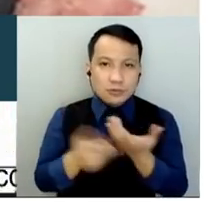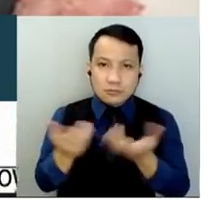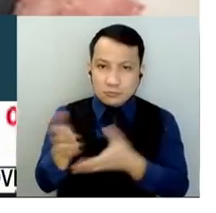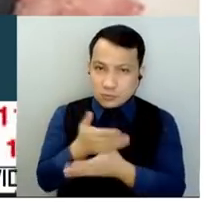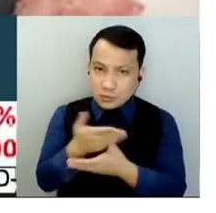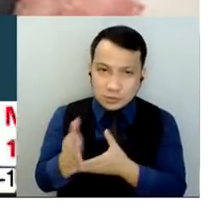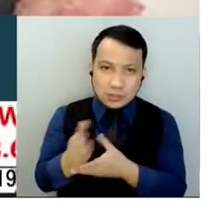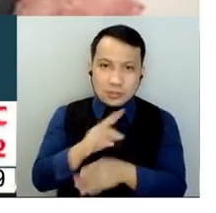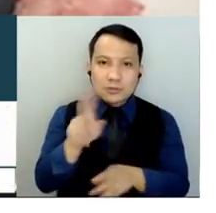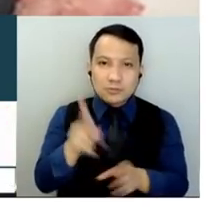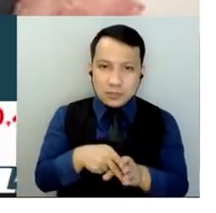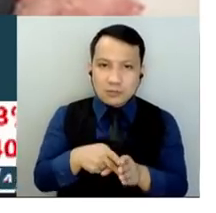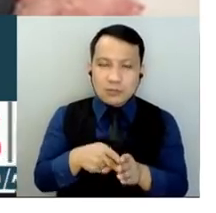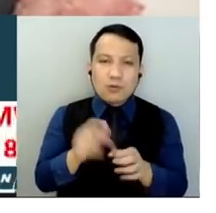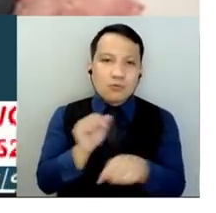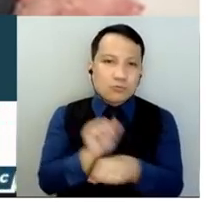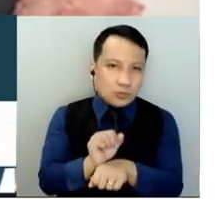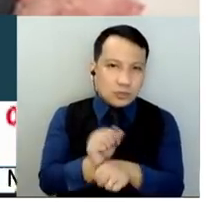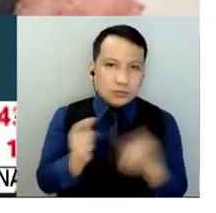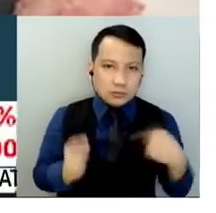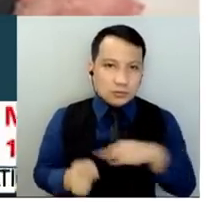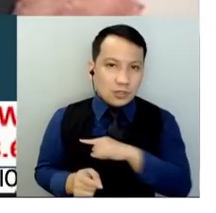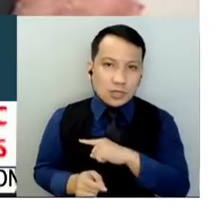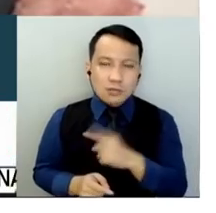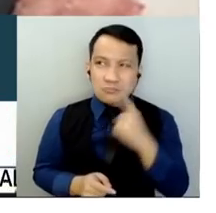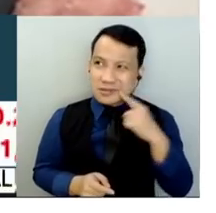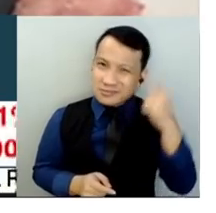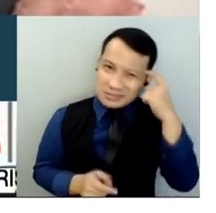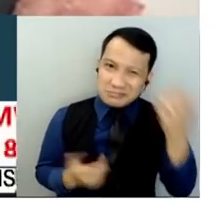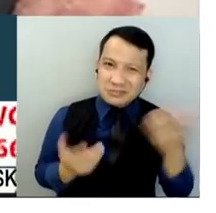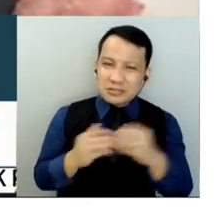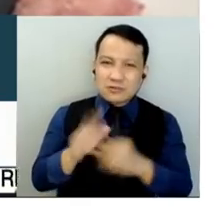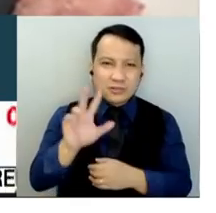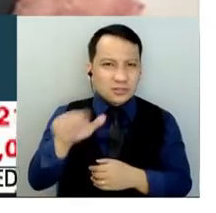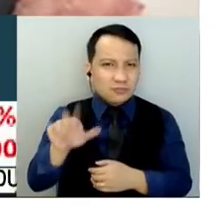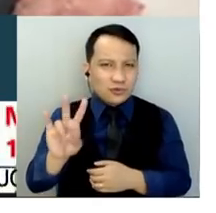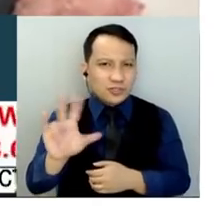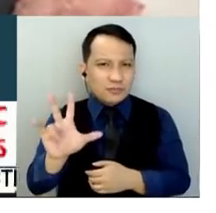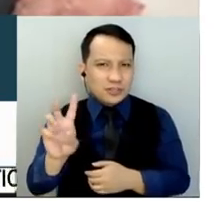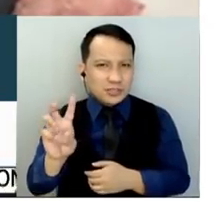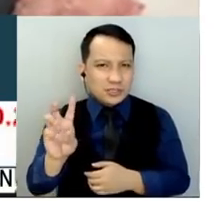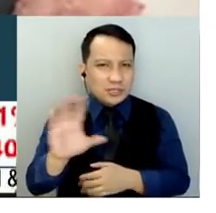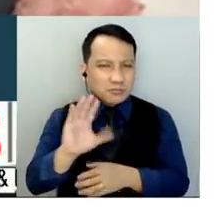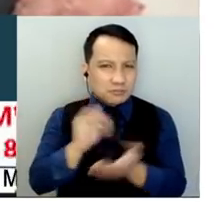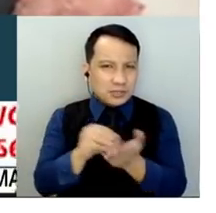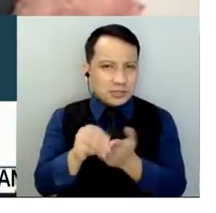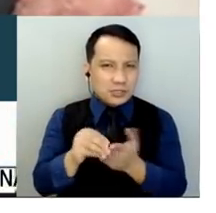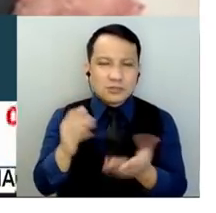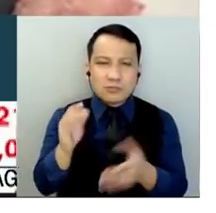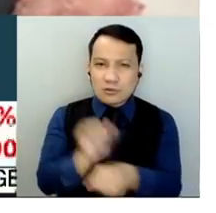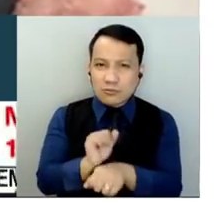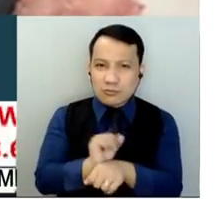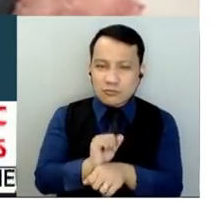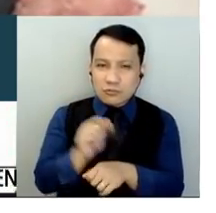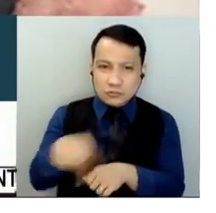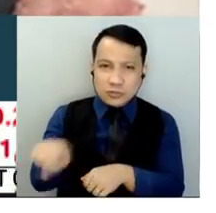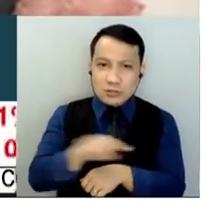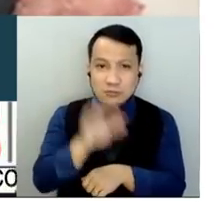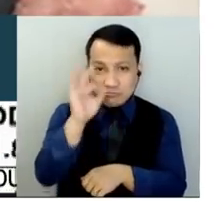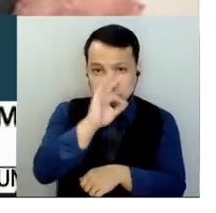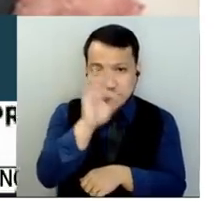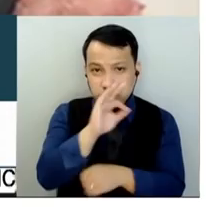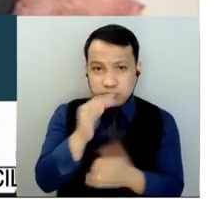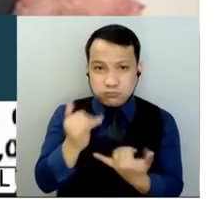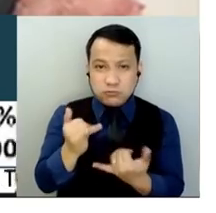construction workers. And especially now that there's, I believe, 3.76 million jobless Filipinos, I'm sure many of them